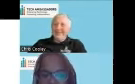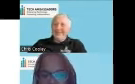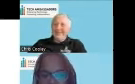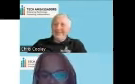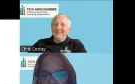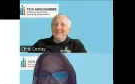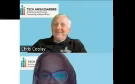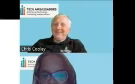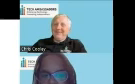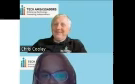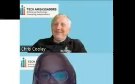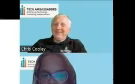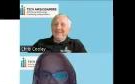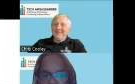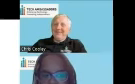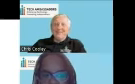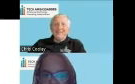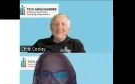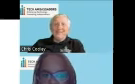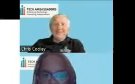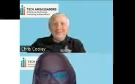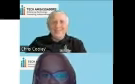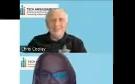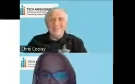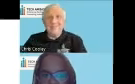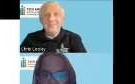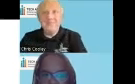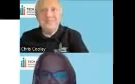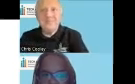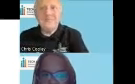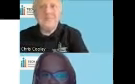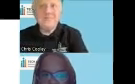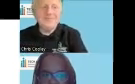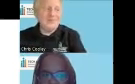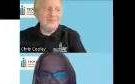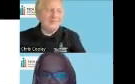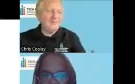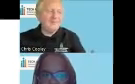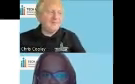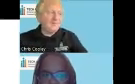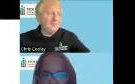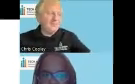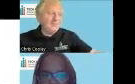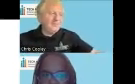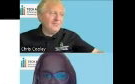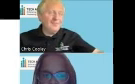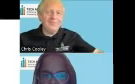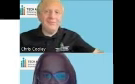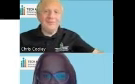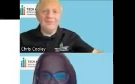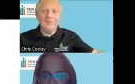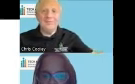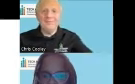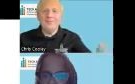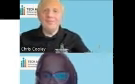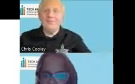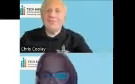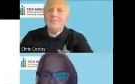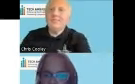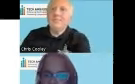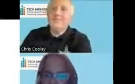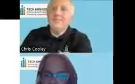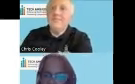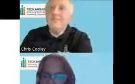mention. Use biometric authentication wherever possible. So this is like a fingerprint reader on your phone or on